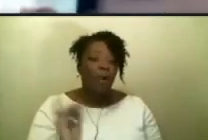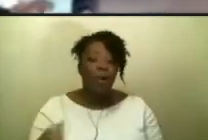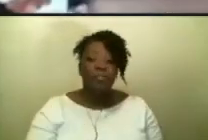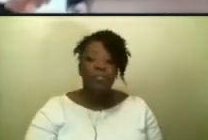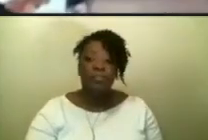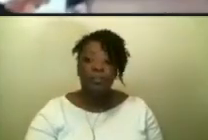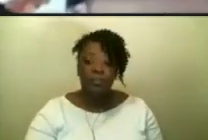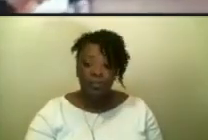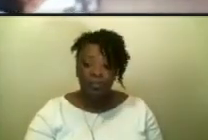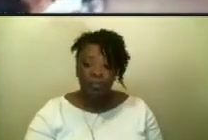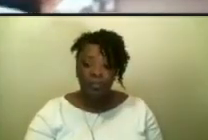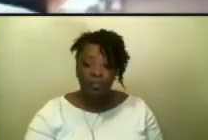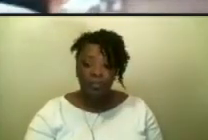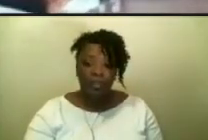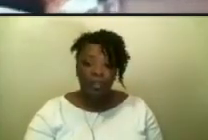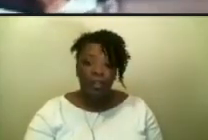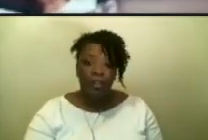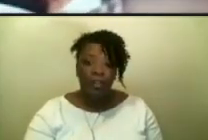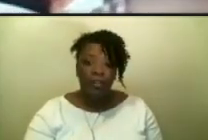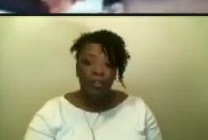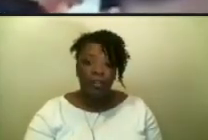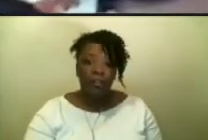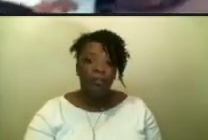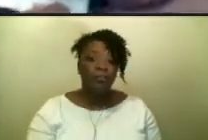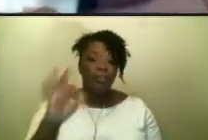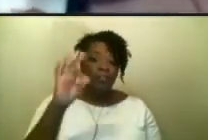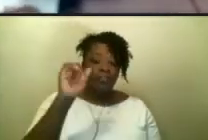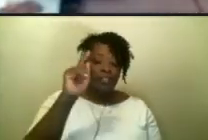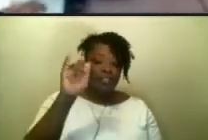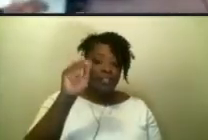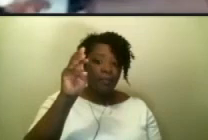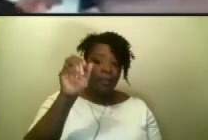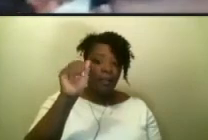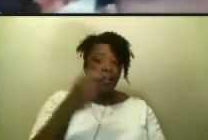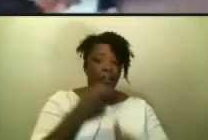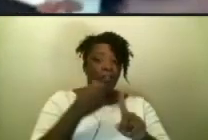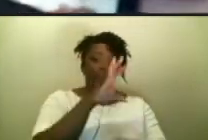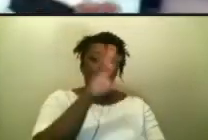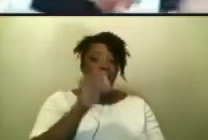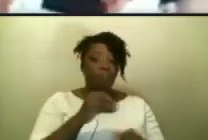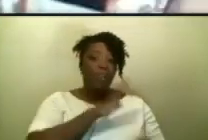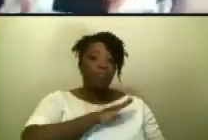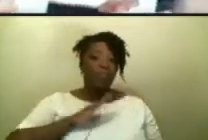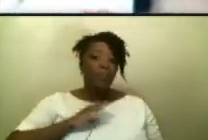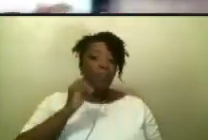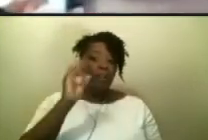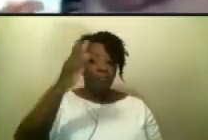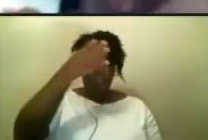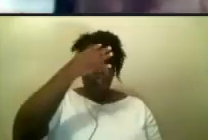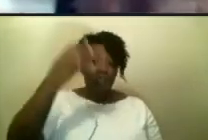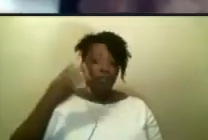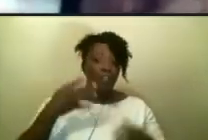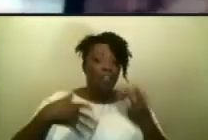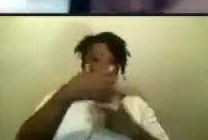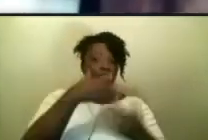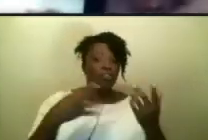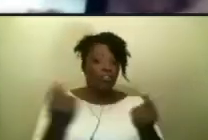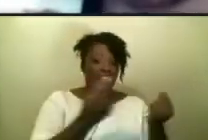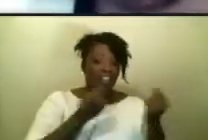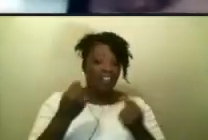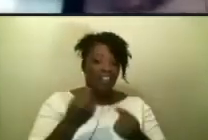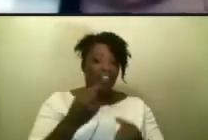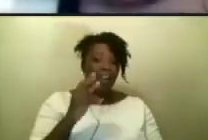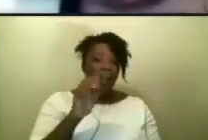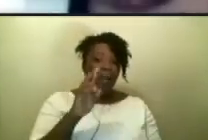Usma Balaki and Michael Abraham from the National Arab Orchestra. Please get comfy